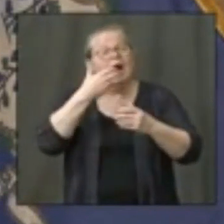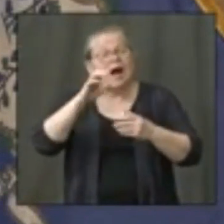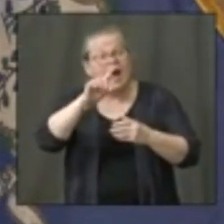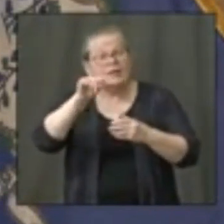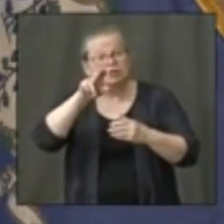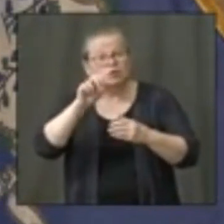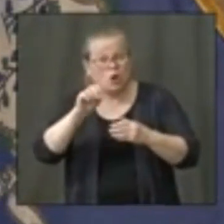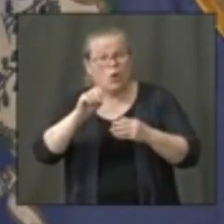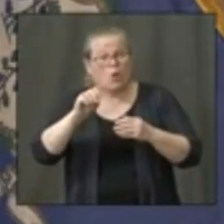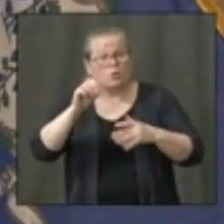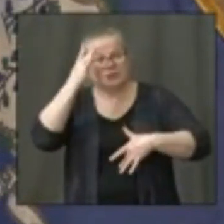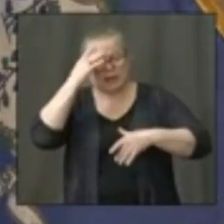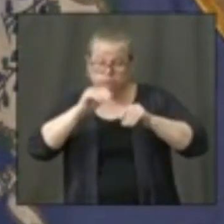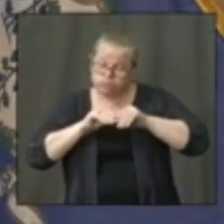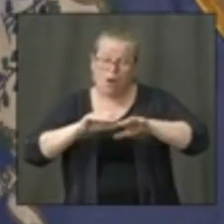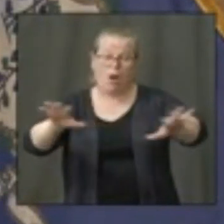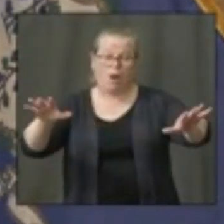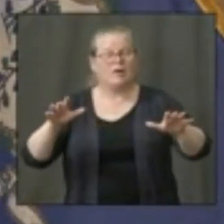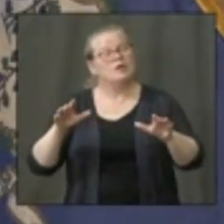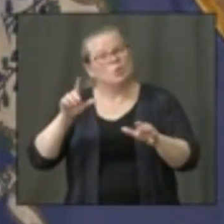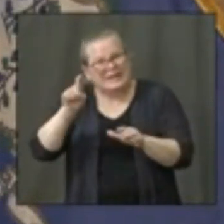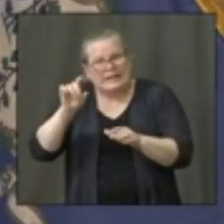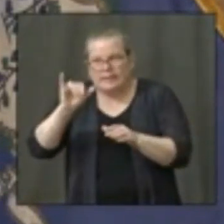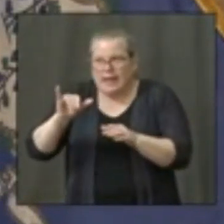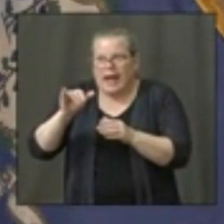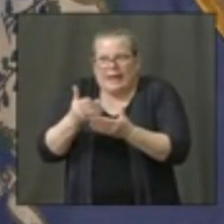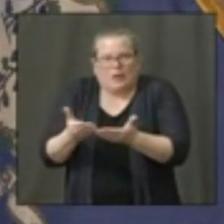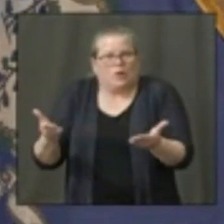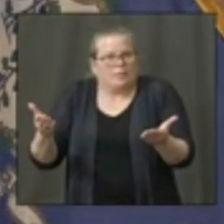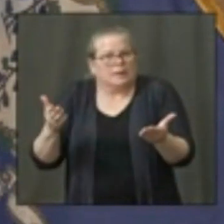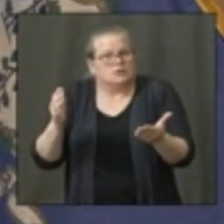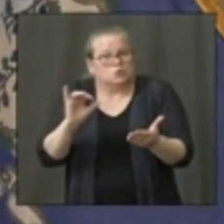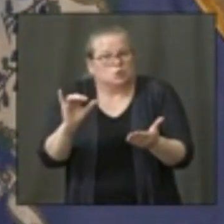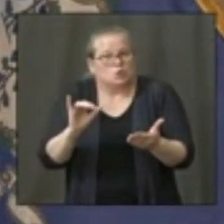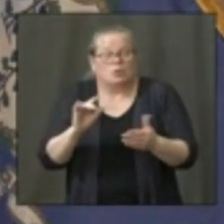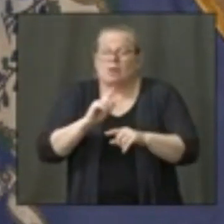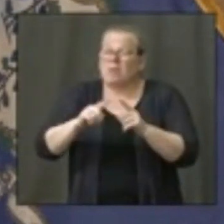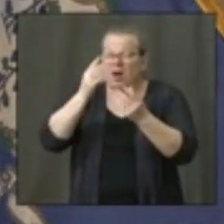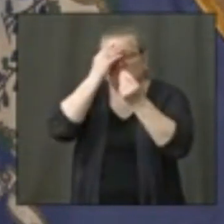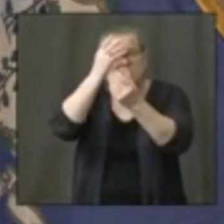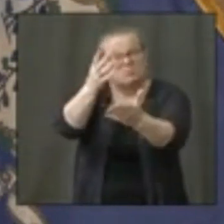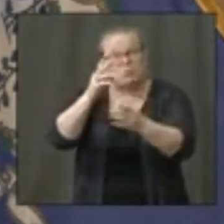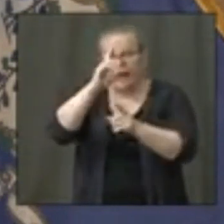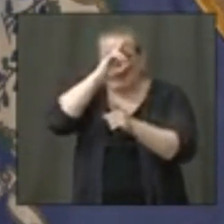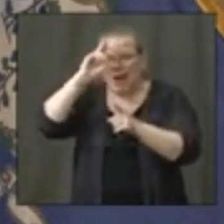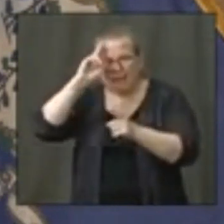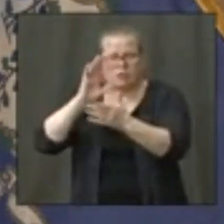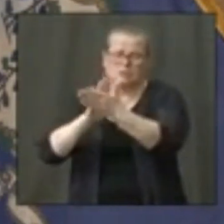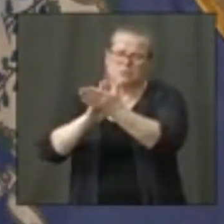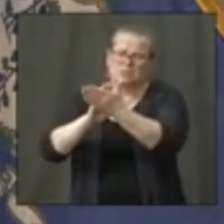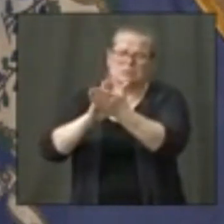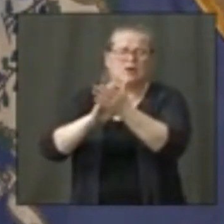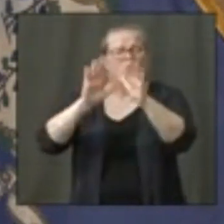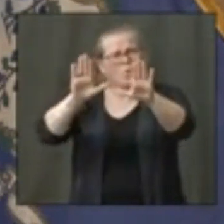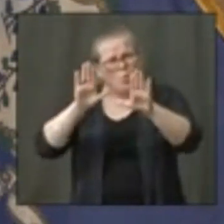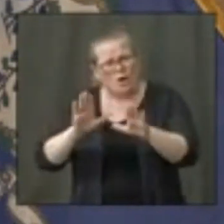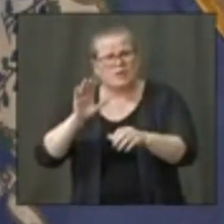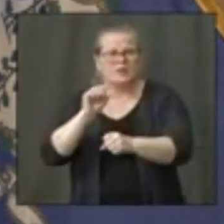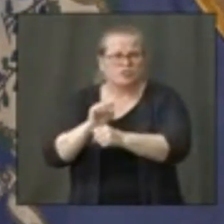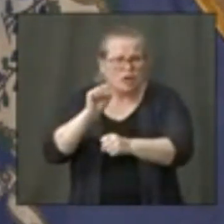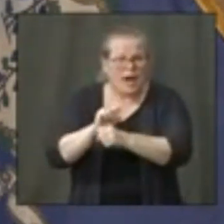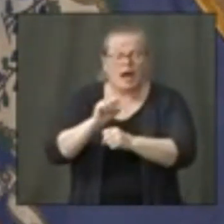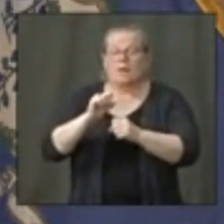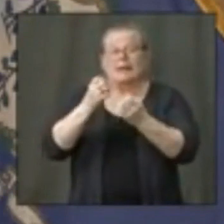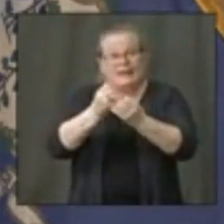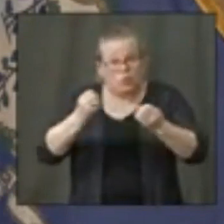well. But that said, let me just tell you, our hospitals are doing an amazing job. And we're beginning to share equipment and share vents